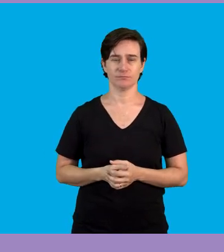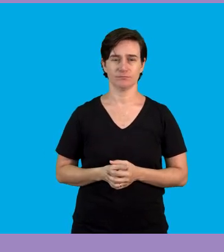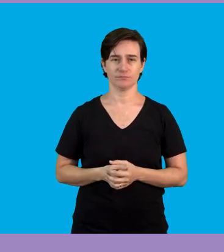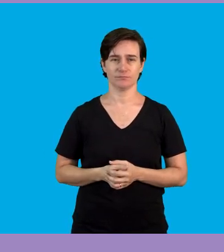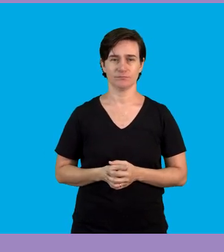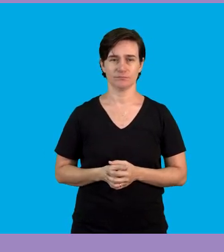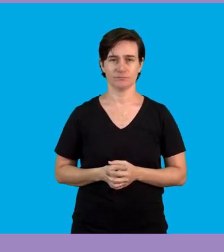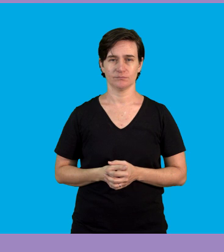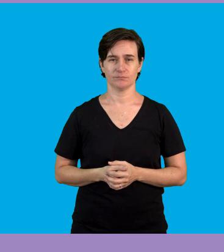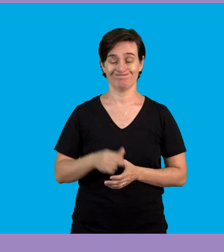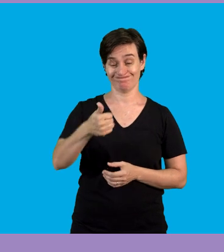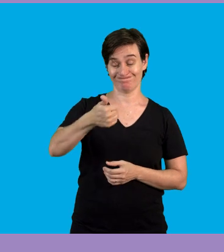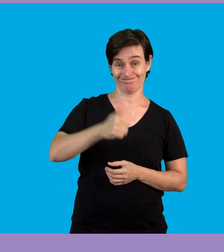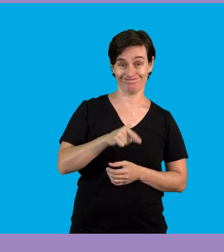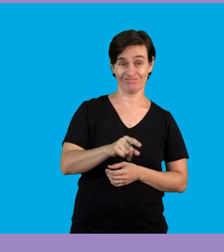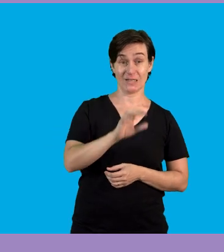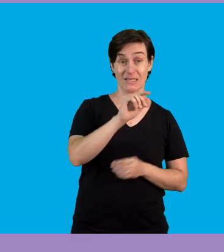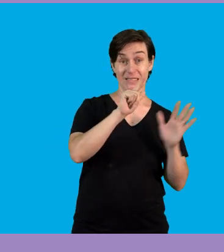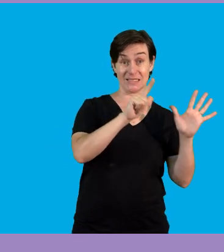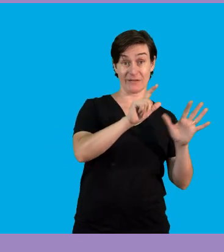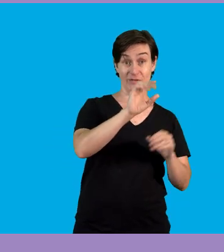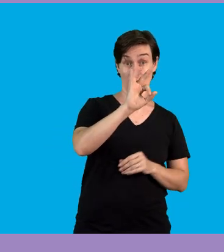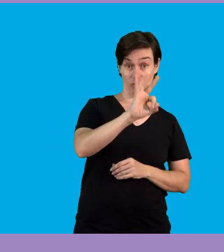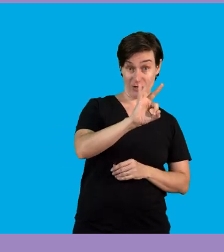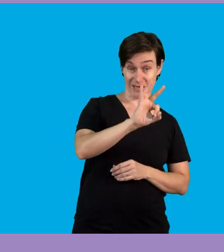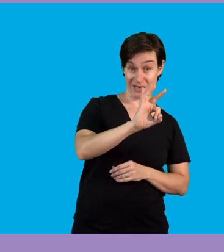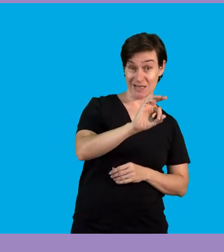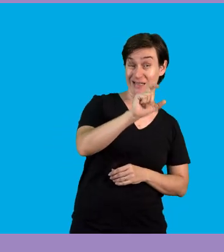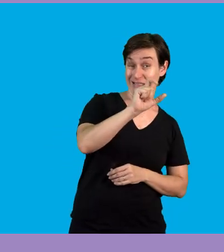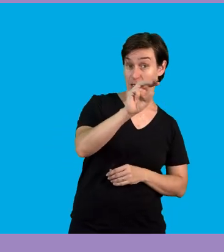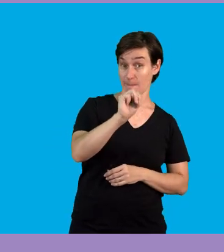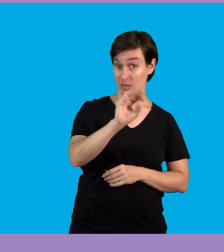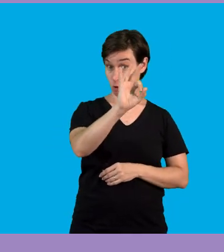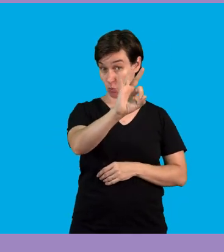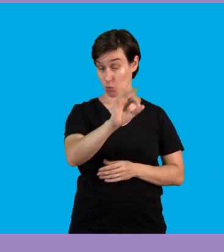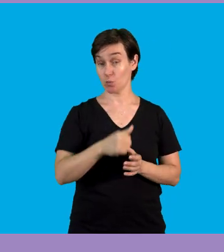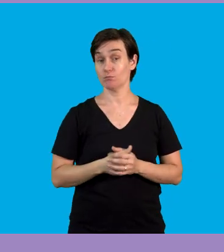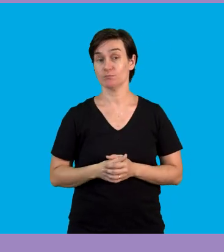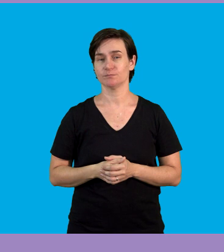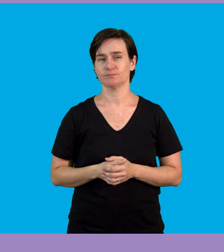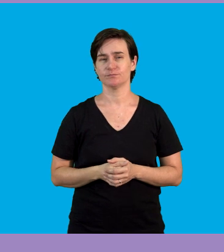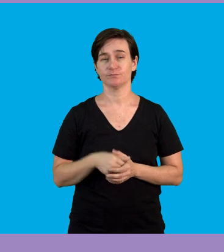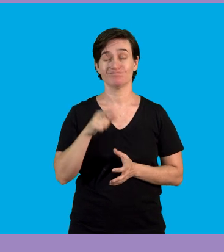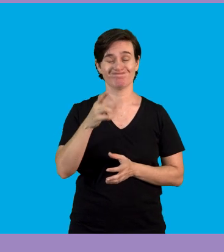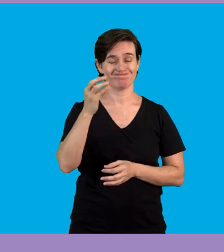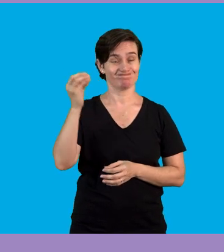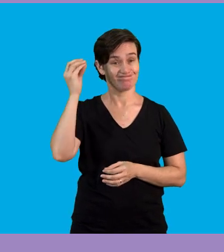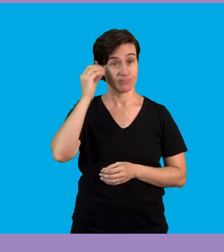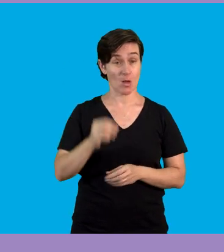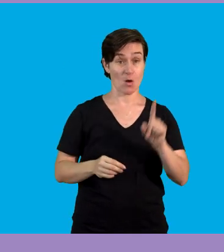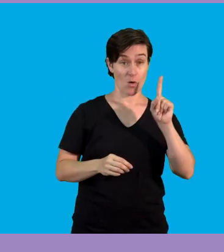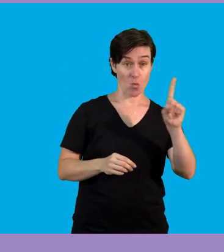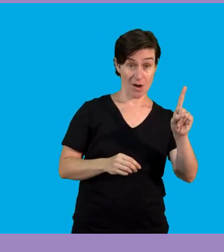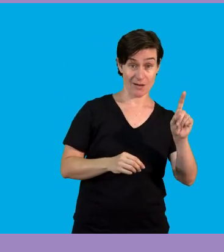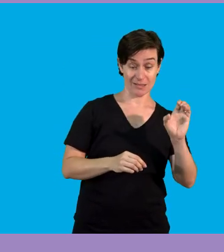unit there. Let's look at the next one there. We have now 73 centimeters cubed. Now, because again, 1